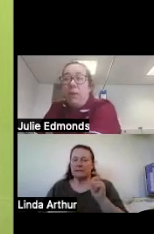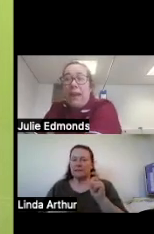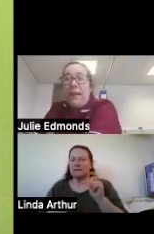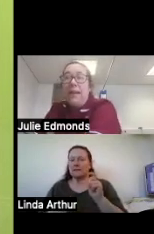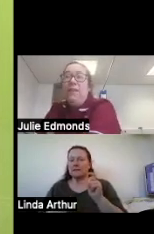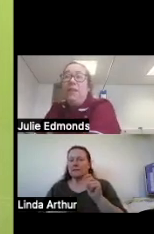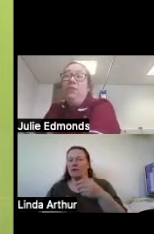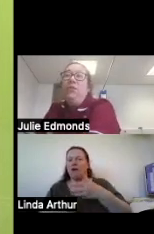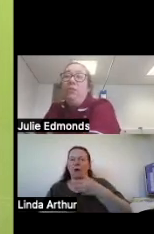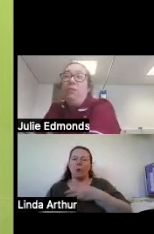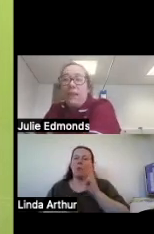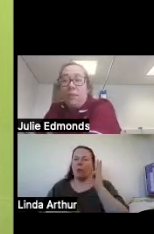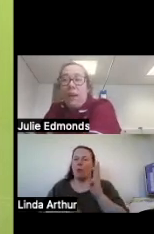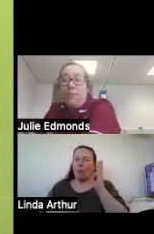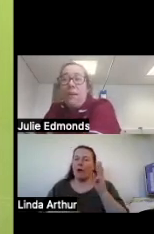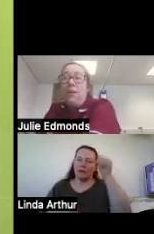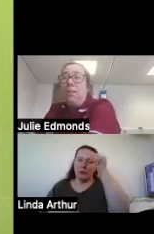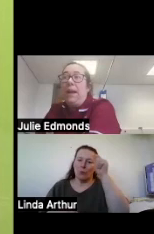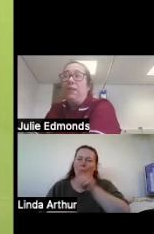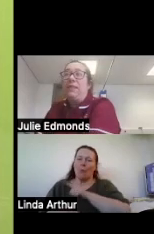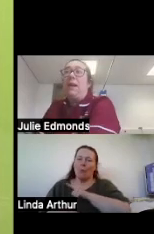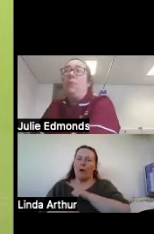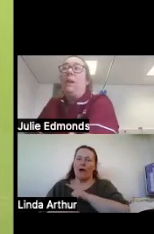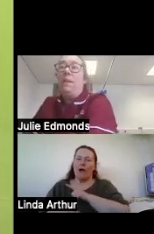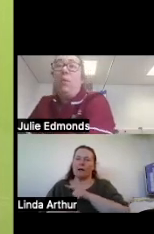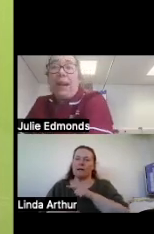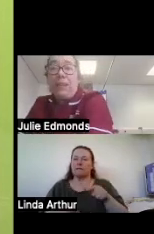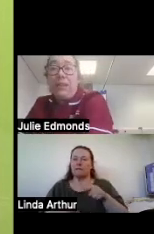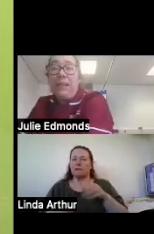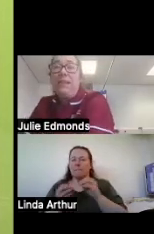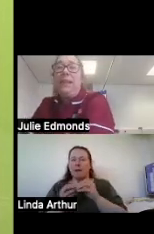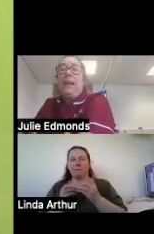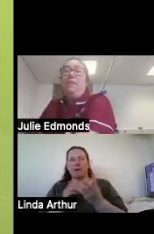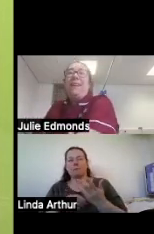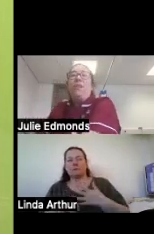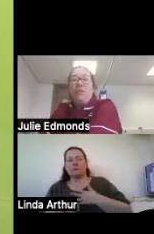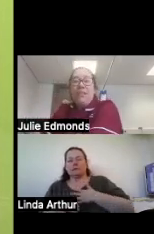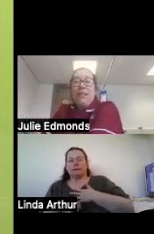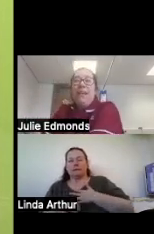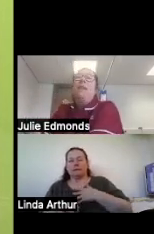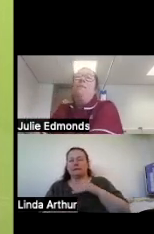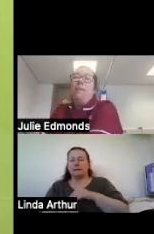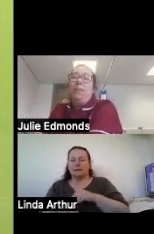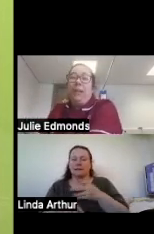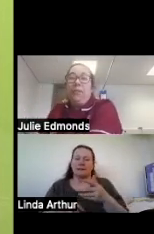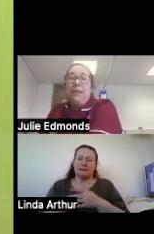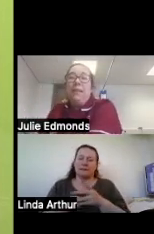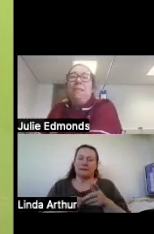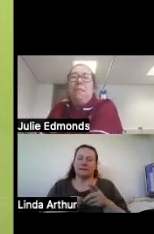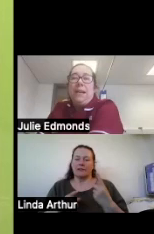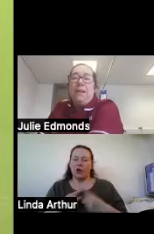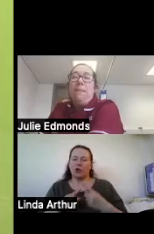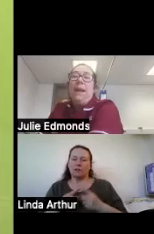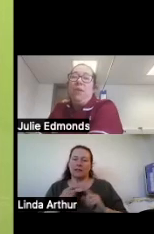glass of wine, then you'll know the reason why maybe your bladder is that wee bit more agitated, and that urgency maybe will increase